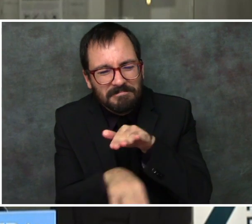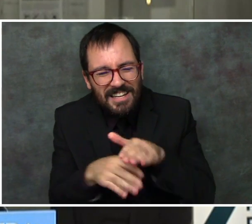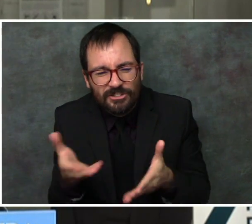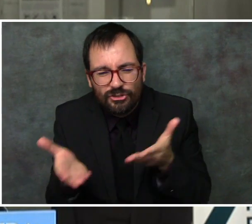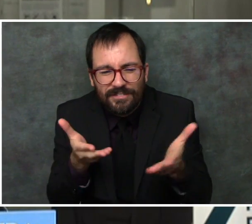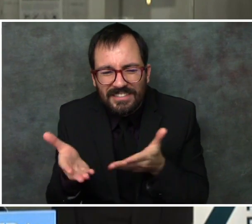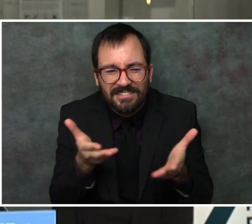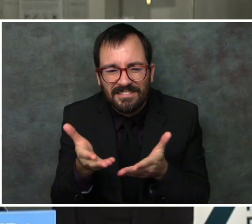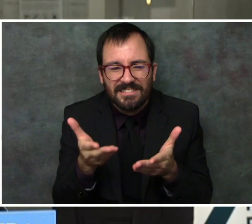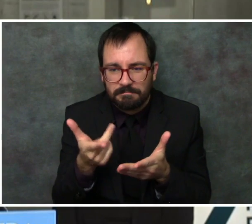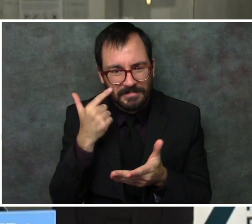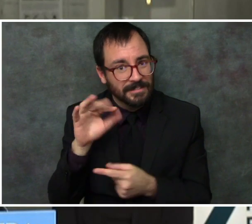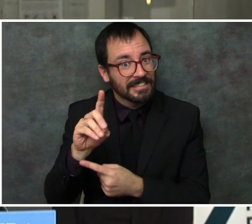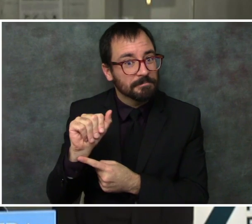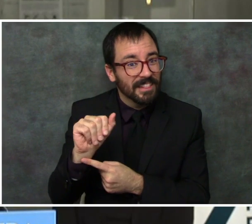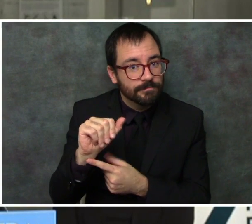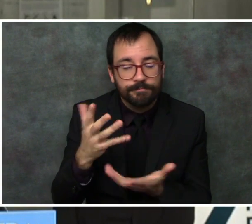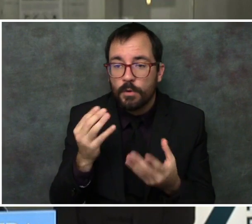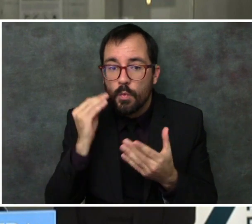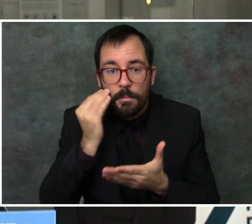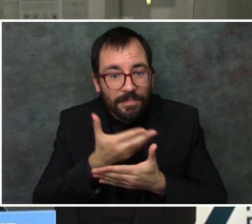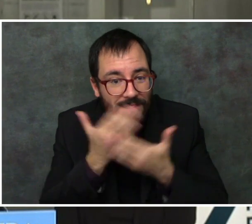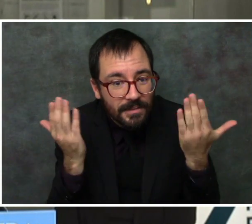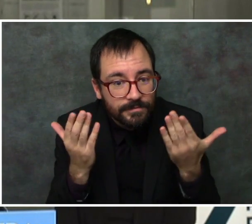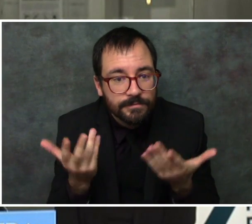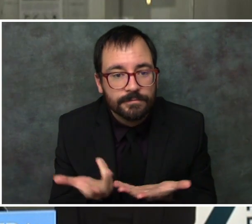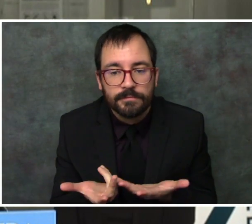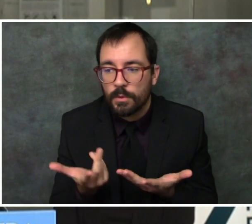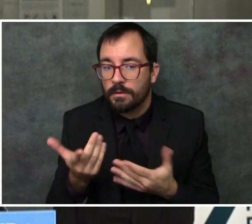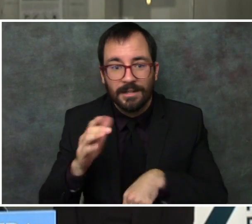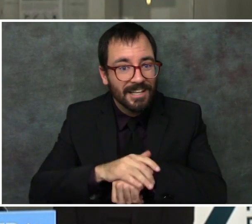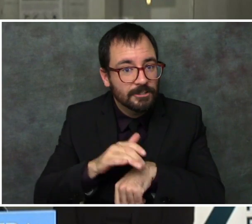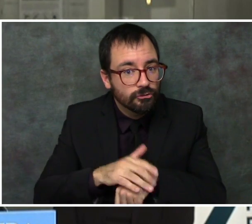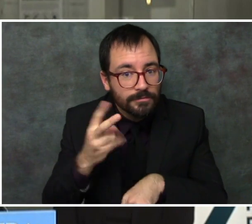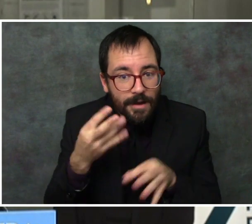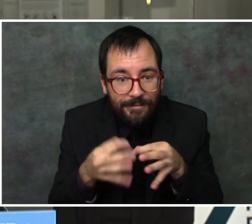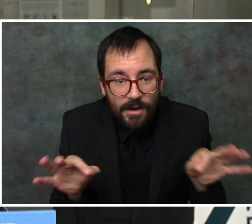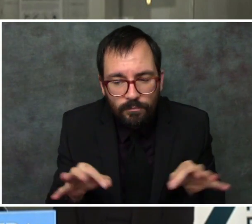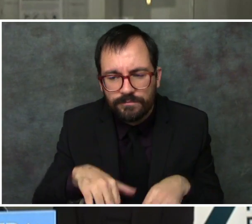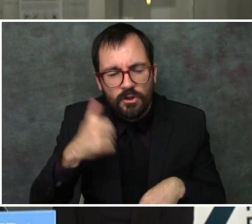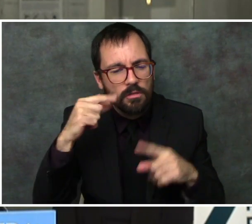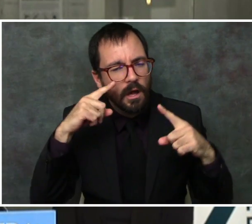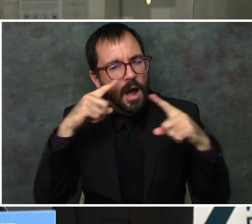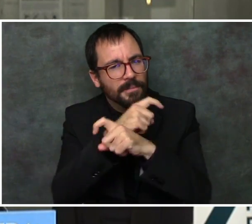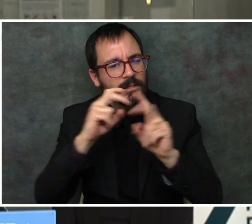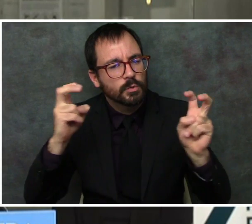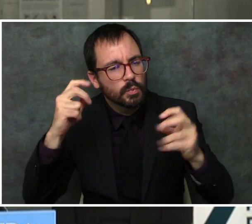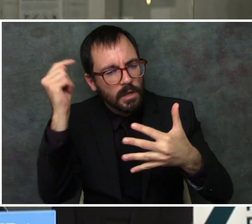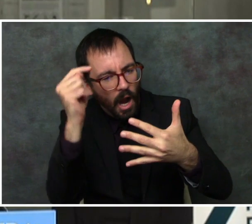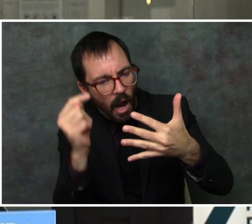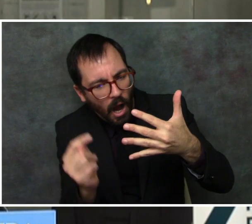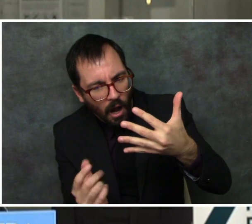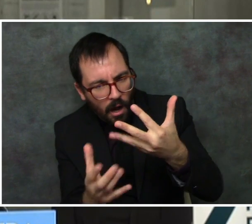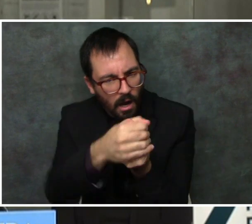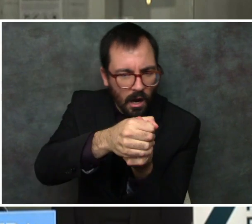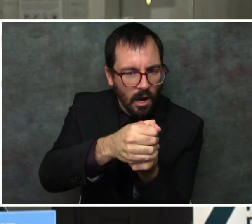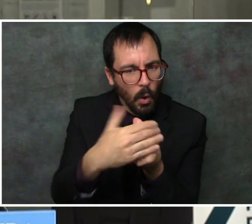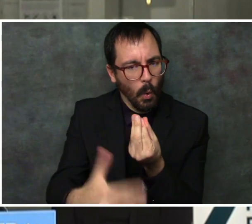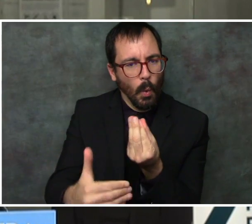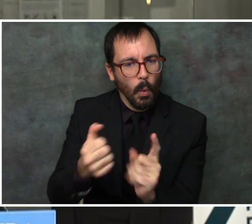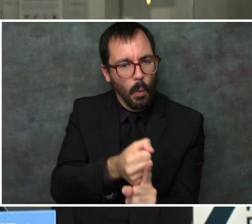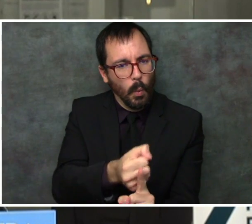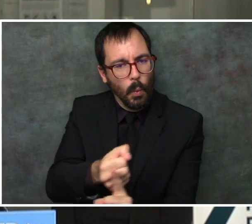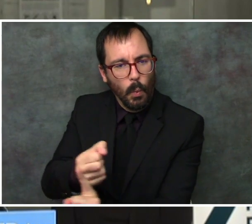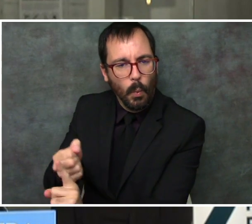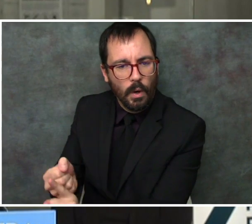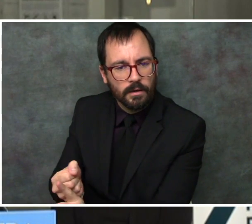English language needs, and other complex issues. They need and deserve the care, attention,